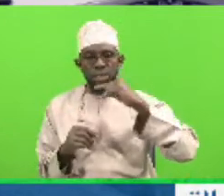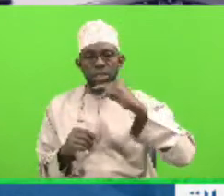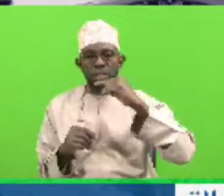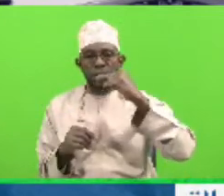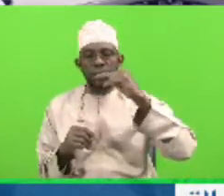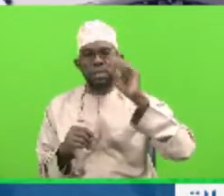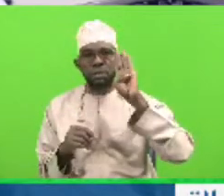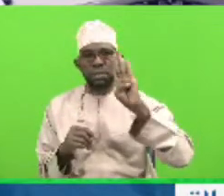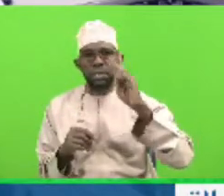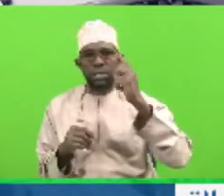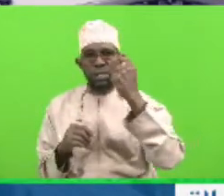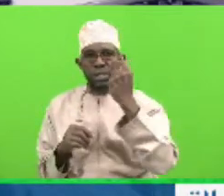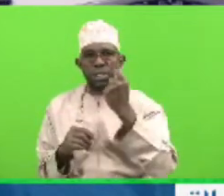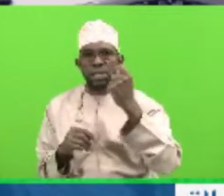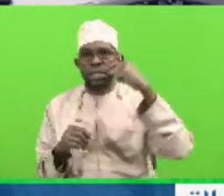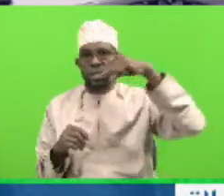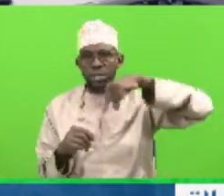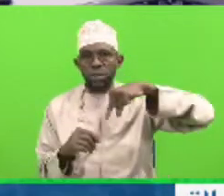LGBTQ+ is an acronym.